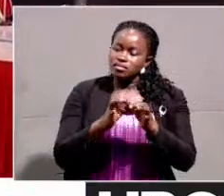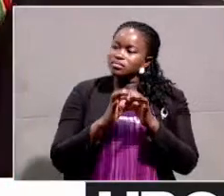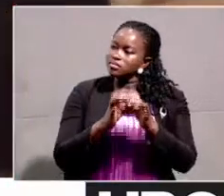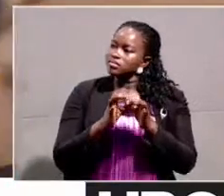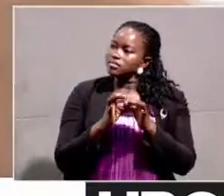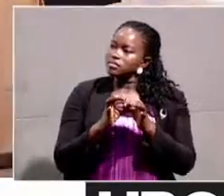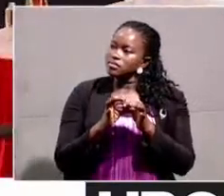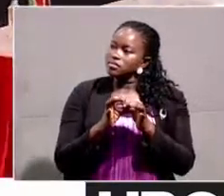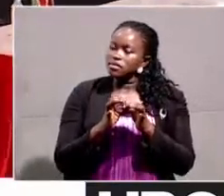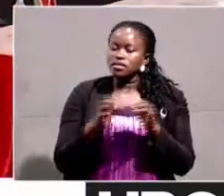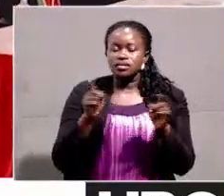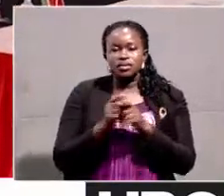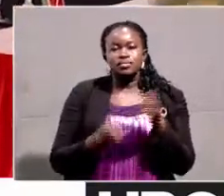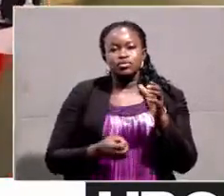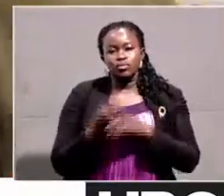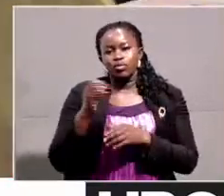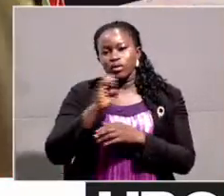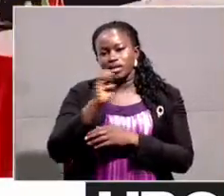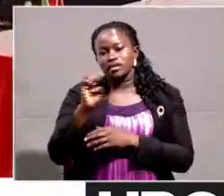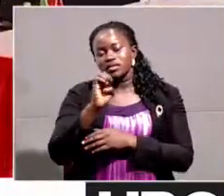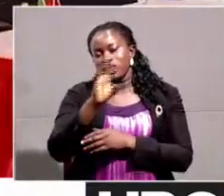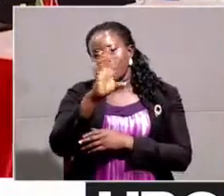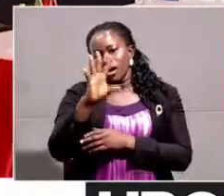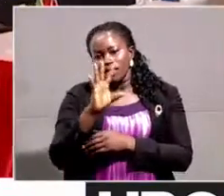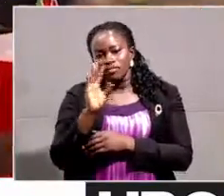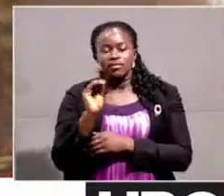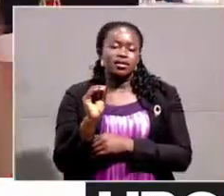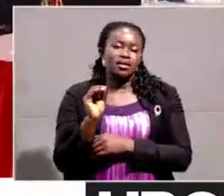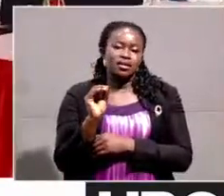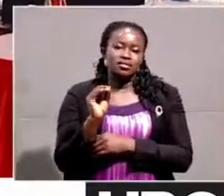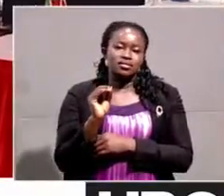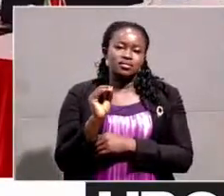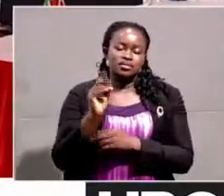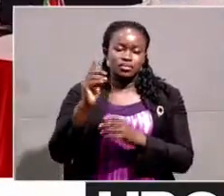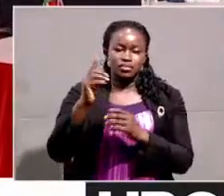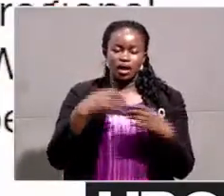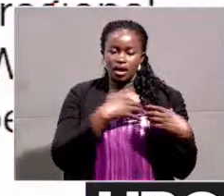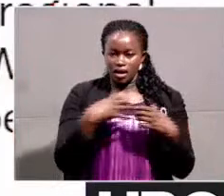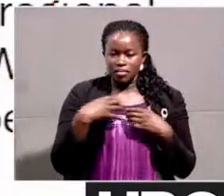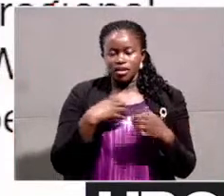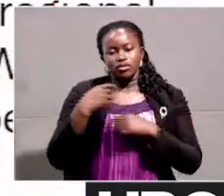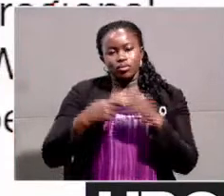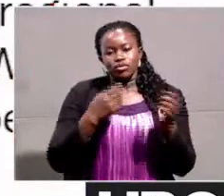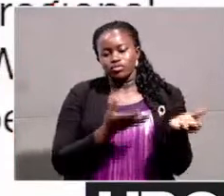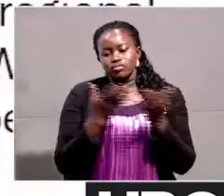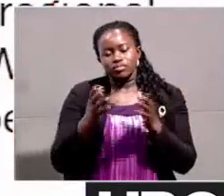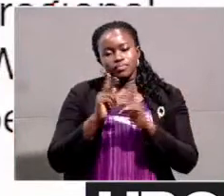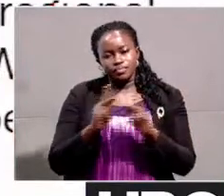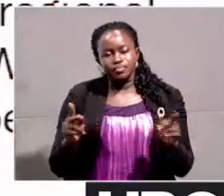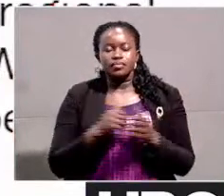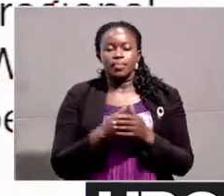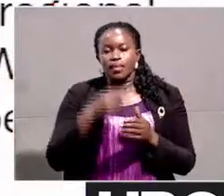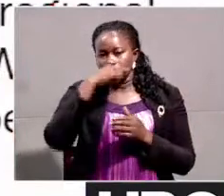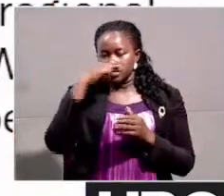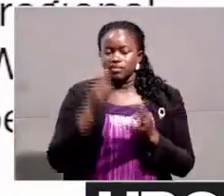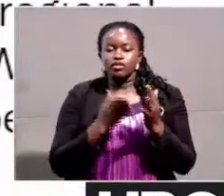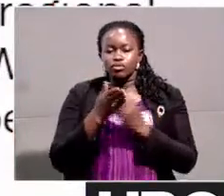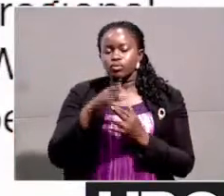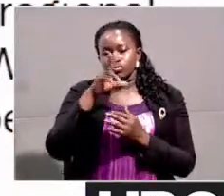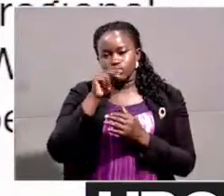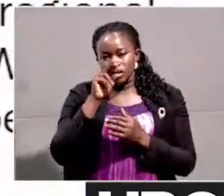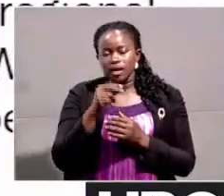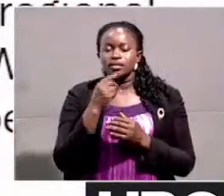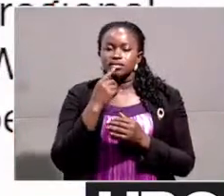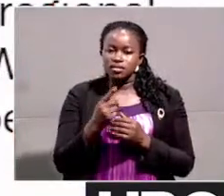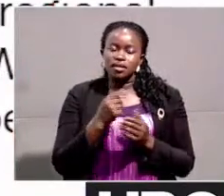Community Force in Eastern DRC to restore peace. Mr. Museveni, via his Twitter handle, said